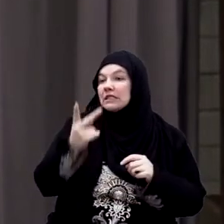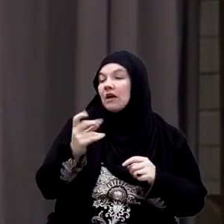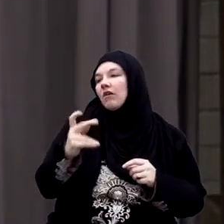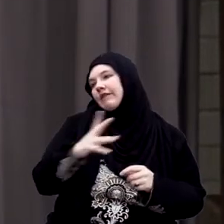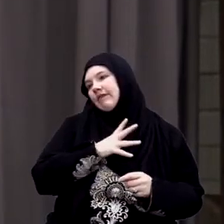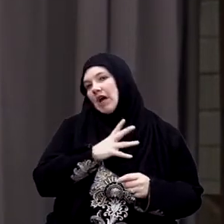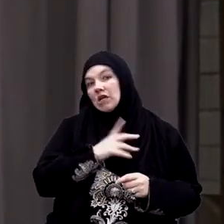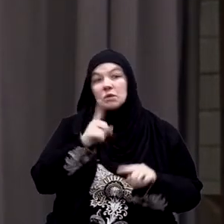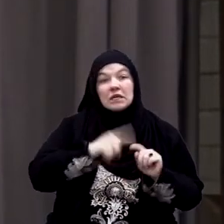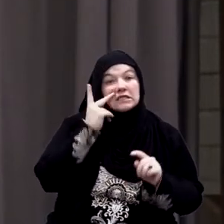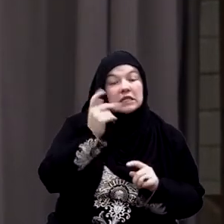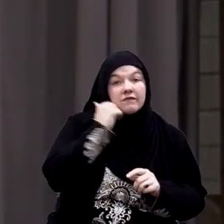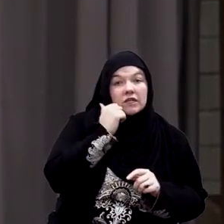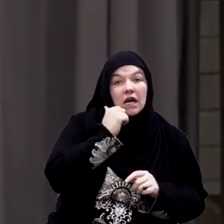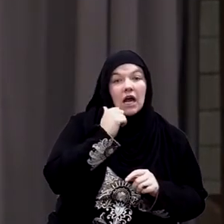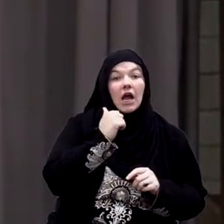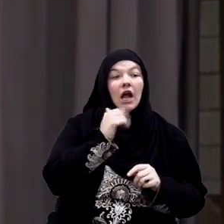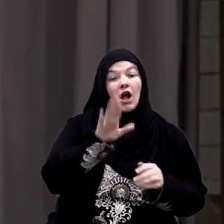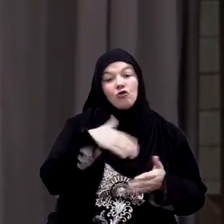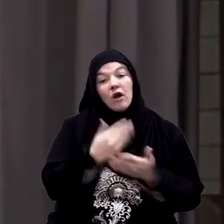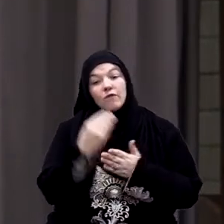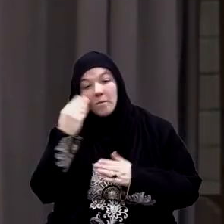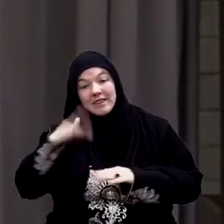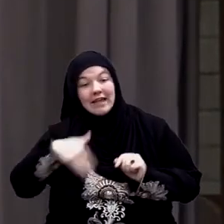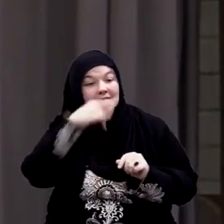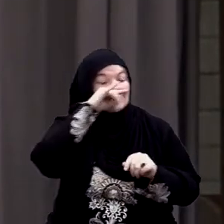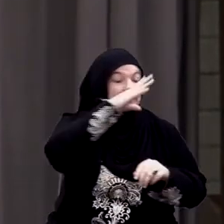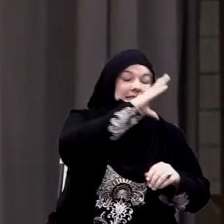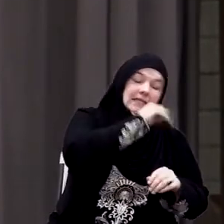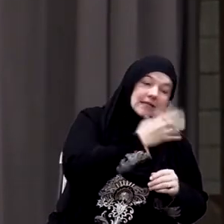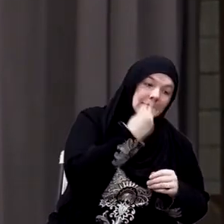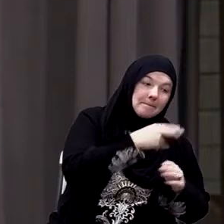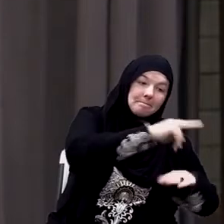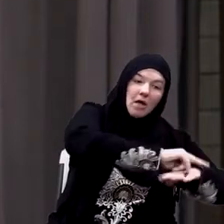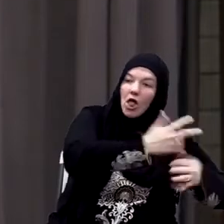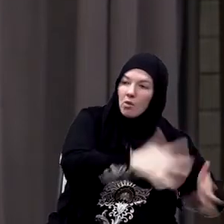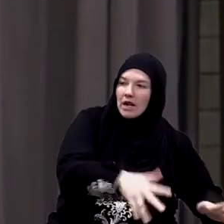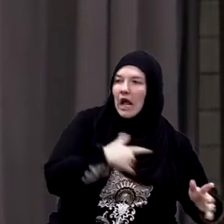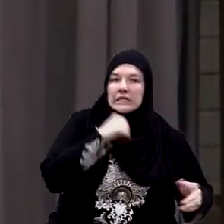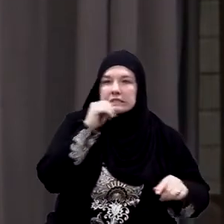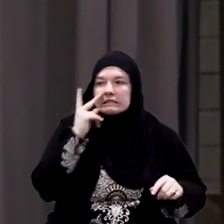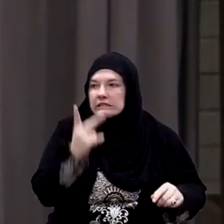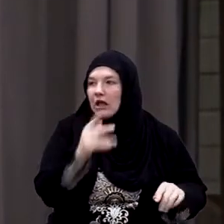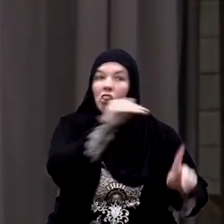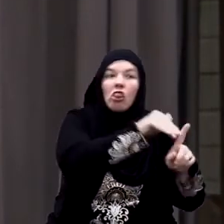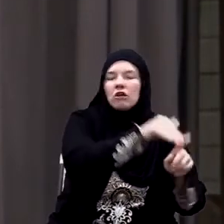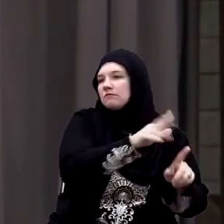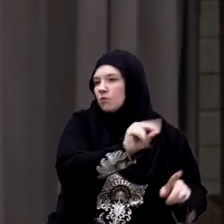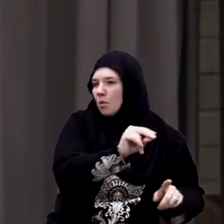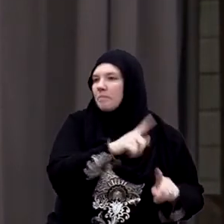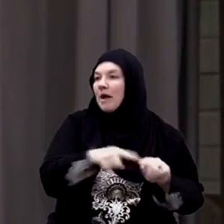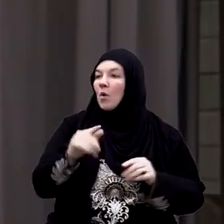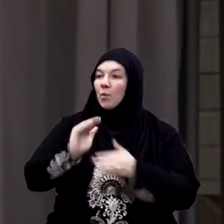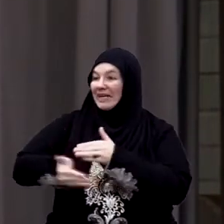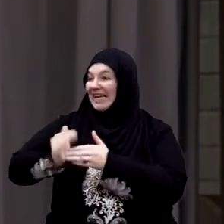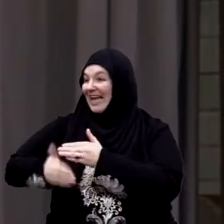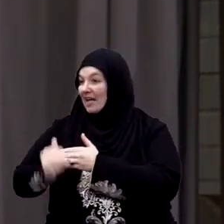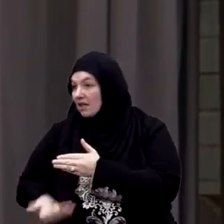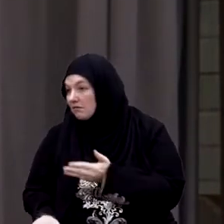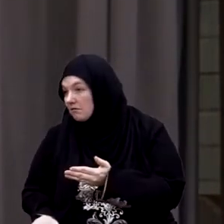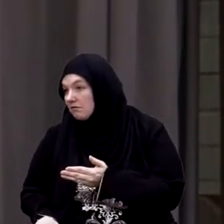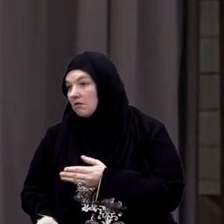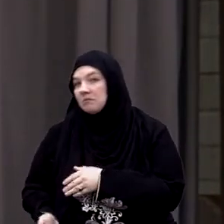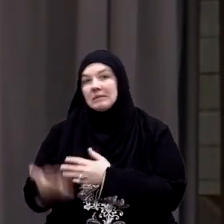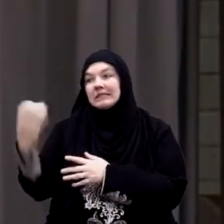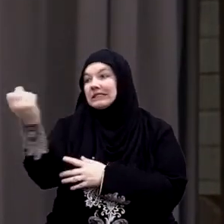week where the family sits down around the Quran, around some hadith, around some stories of